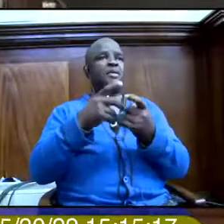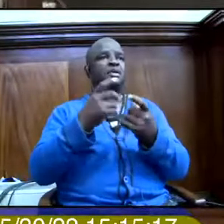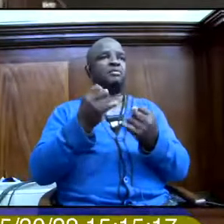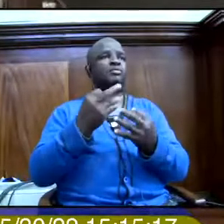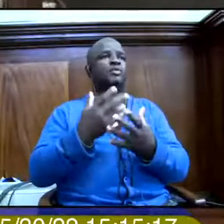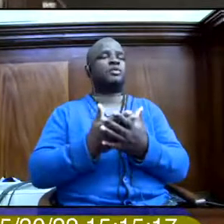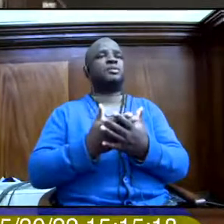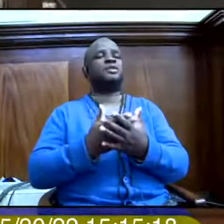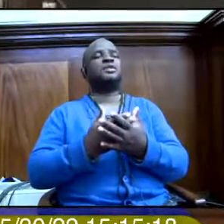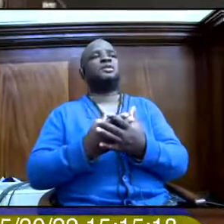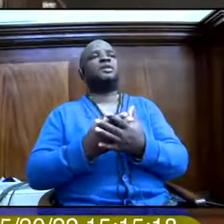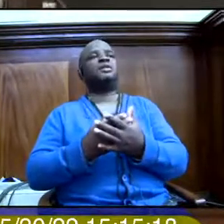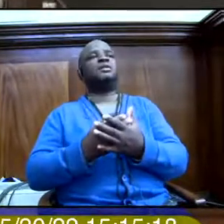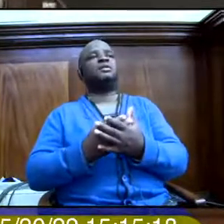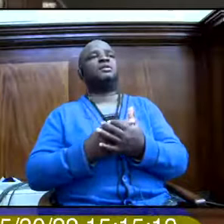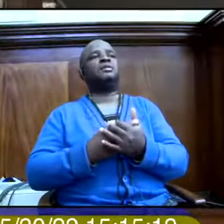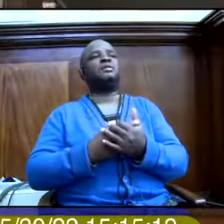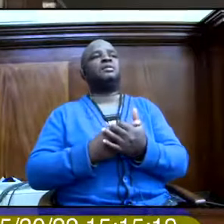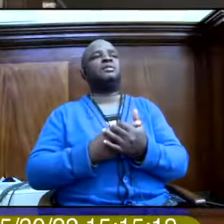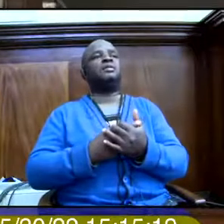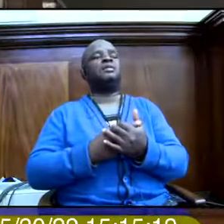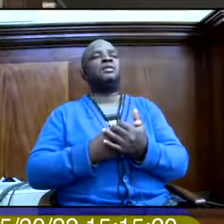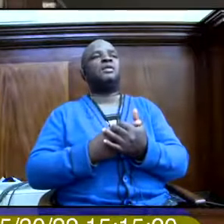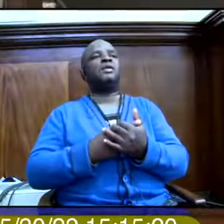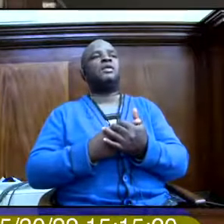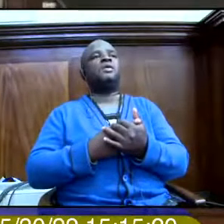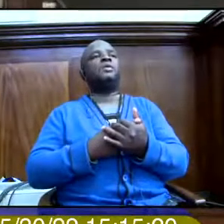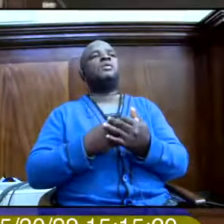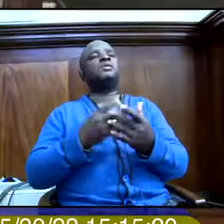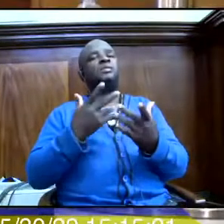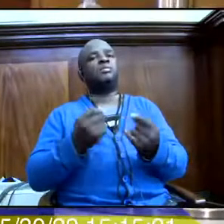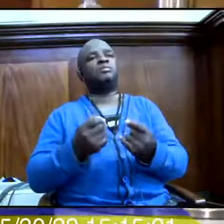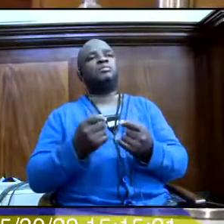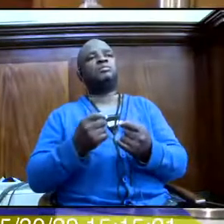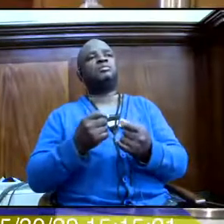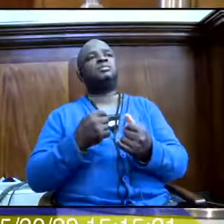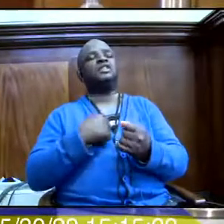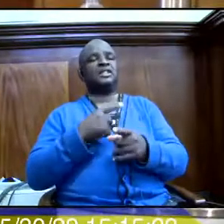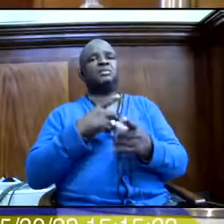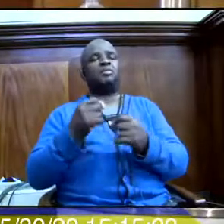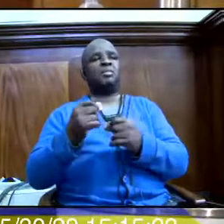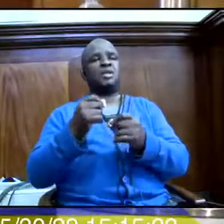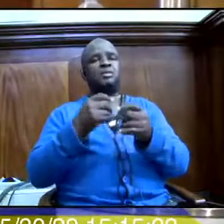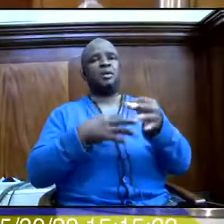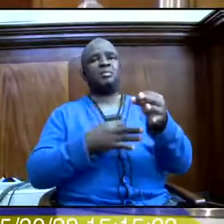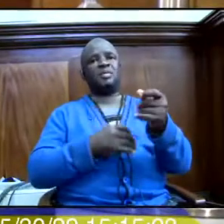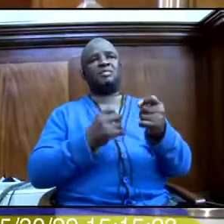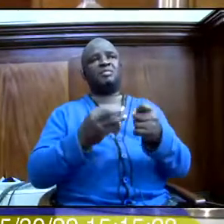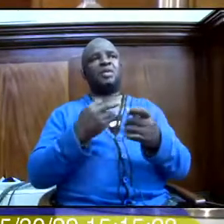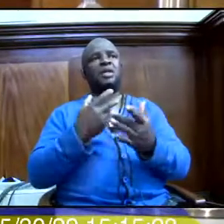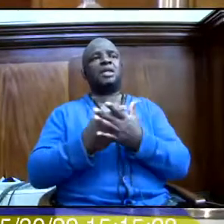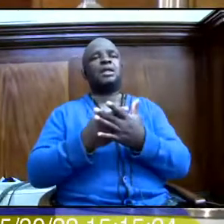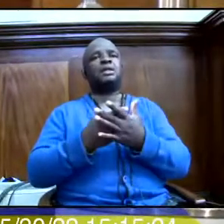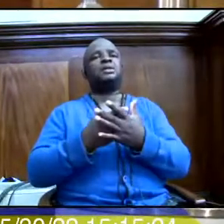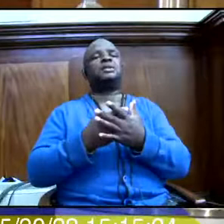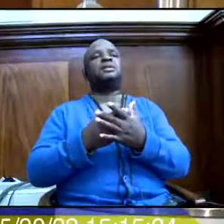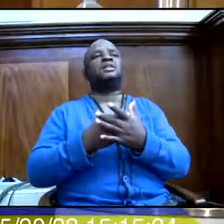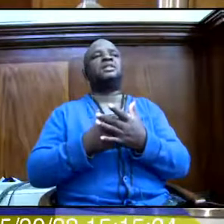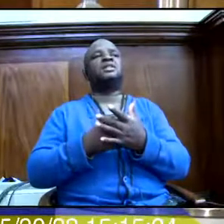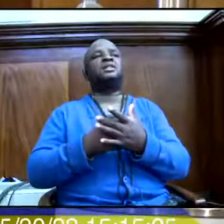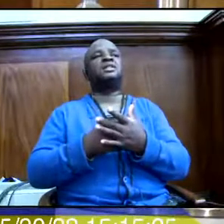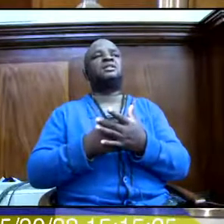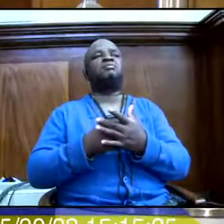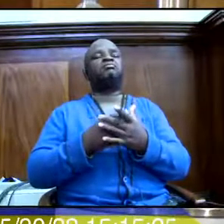that stock paragraphs to this effect are contained in many employers attending entirely